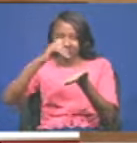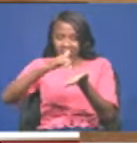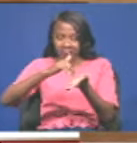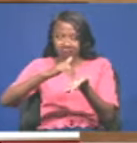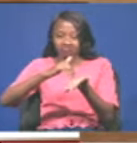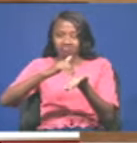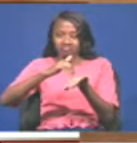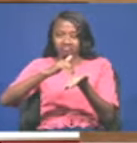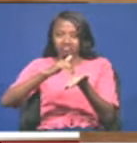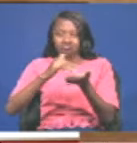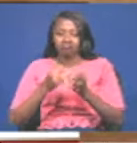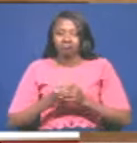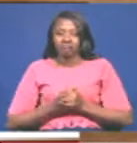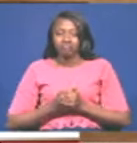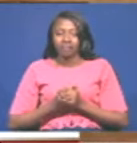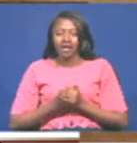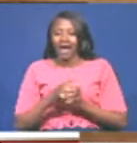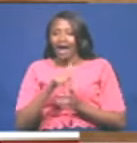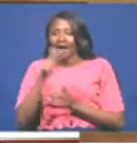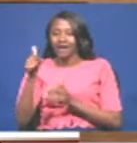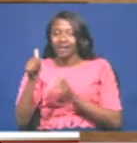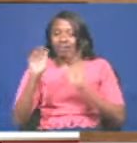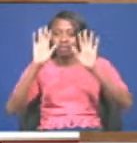the other very important position,